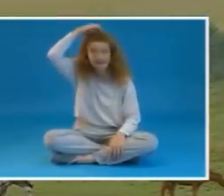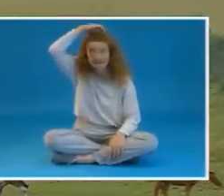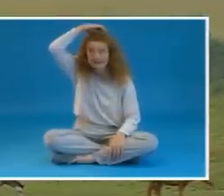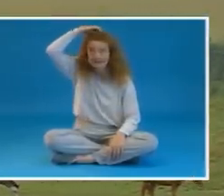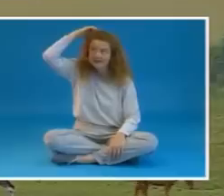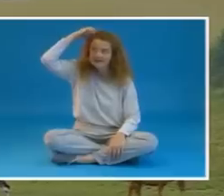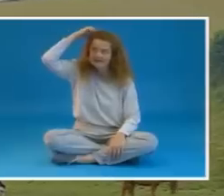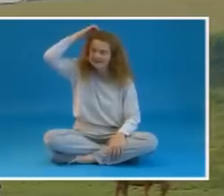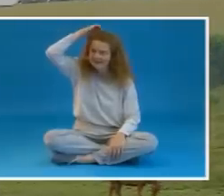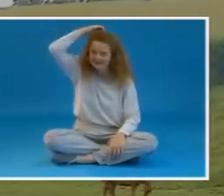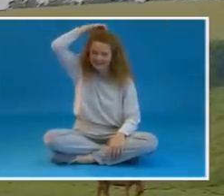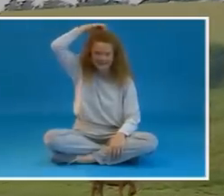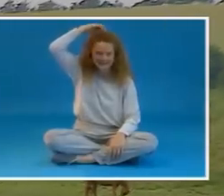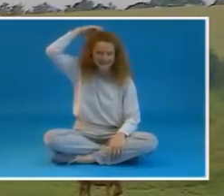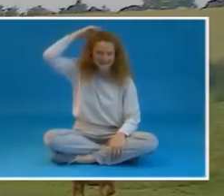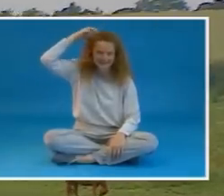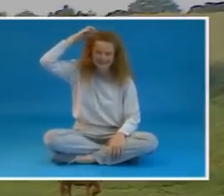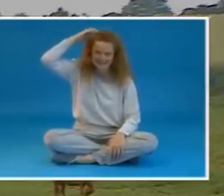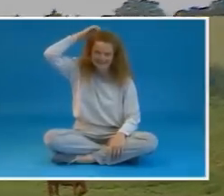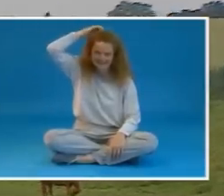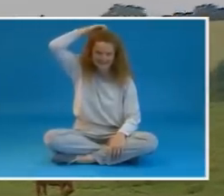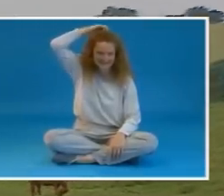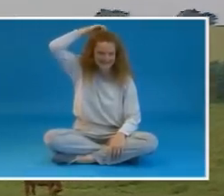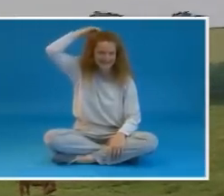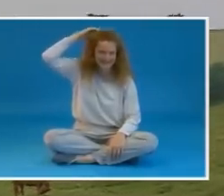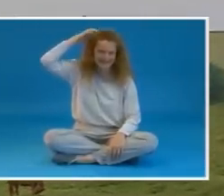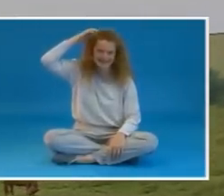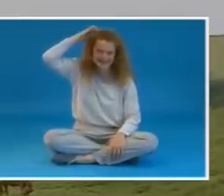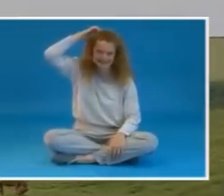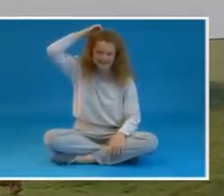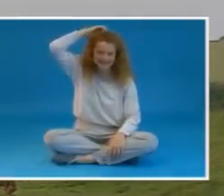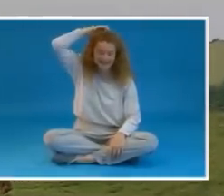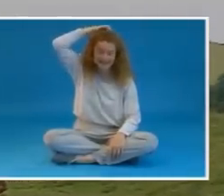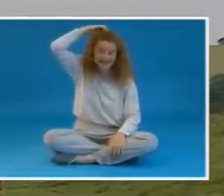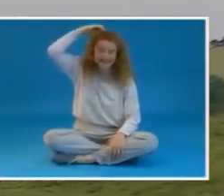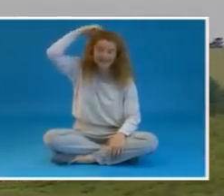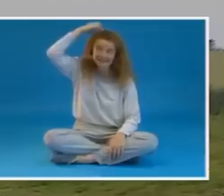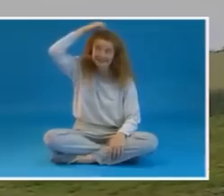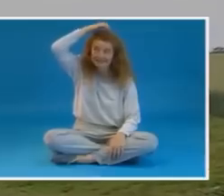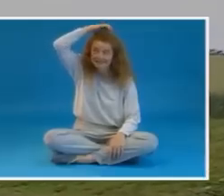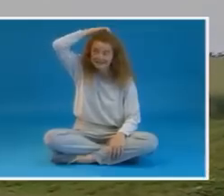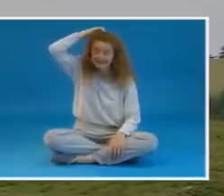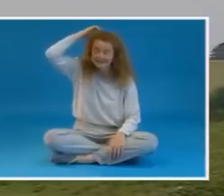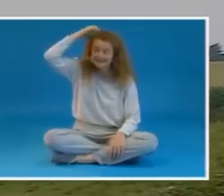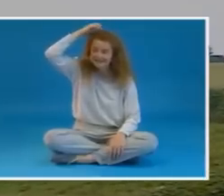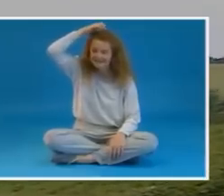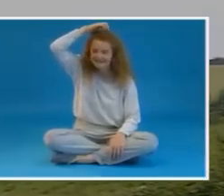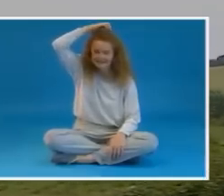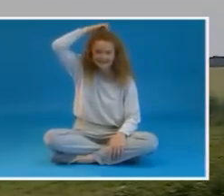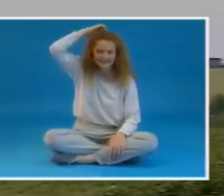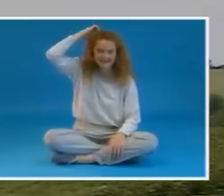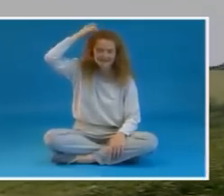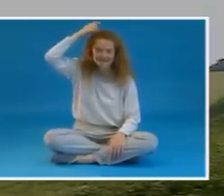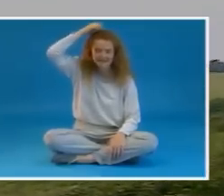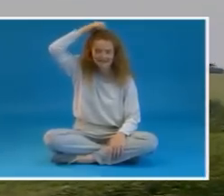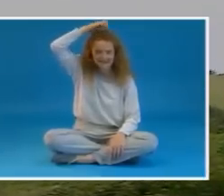in my hair. There's a spider in my hair, in my hair. There's a spider in my hair, tell me, what's he doing there?